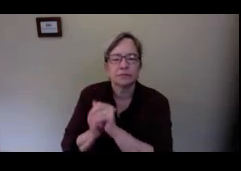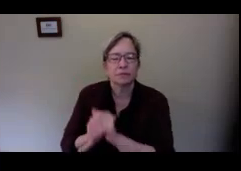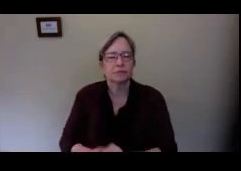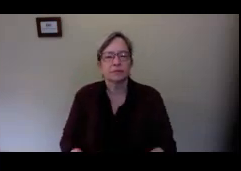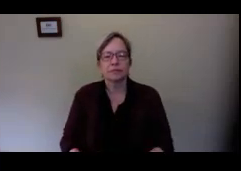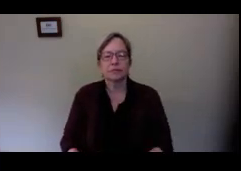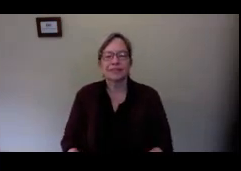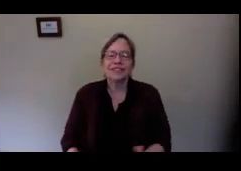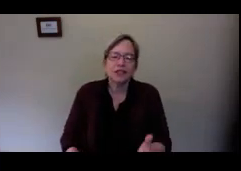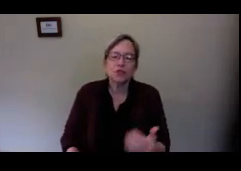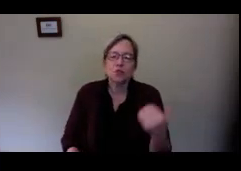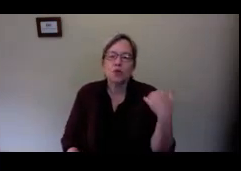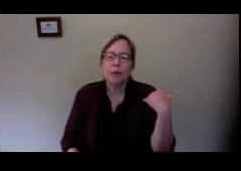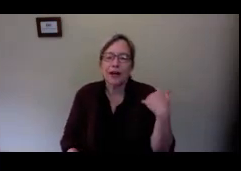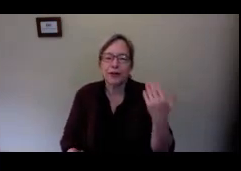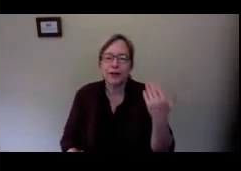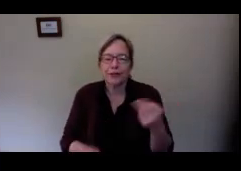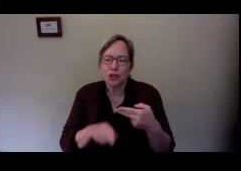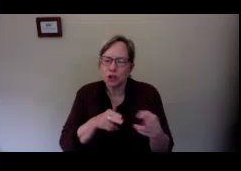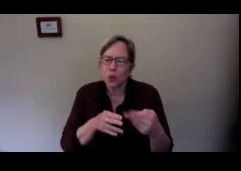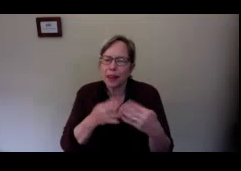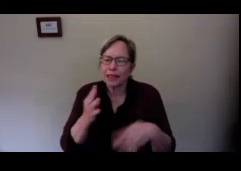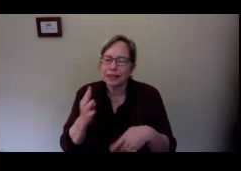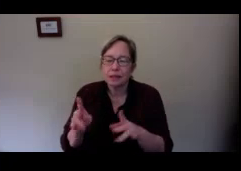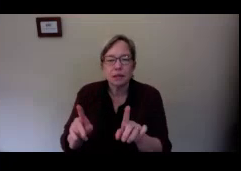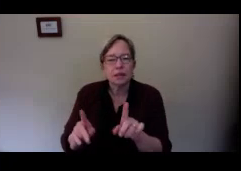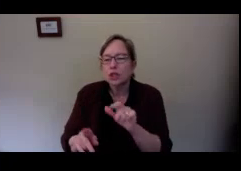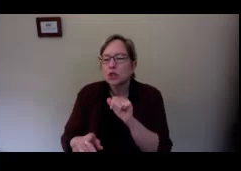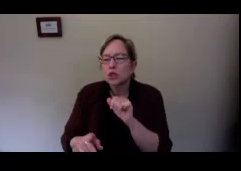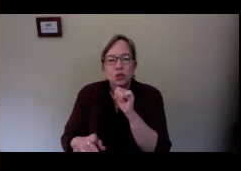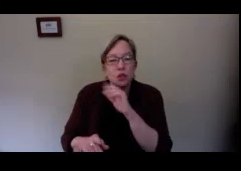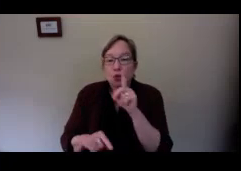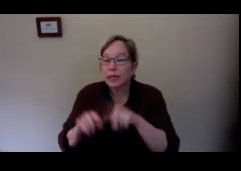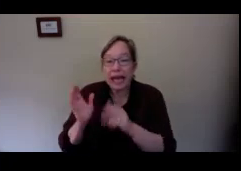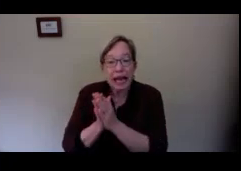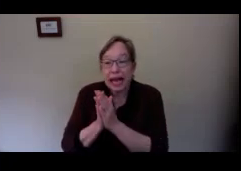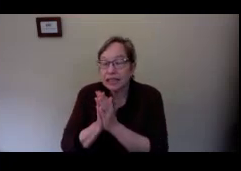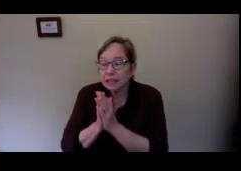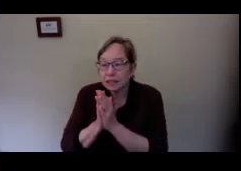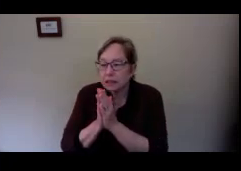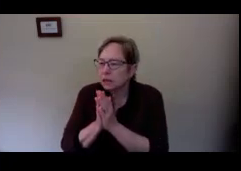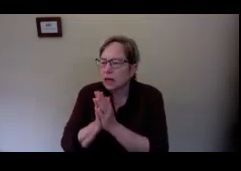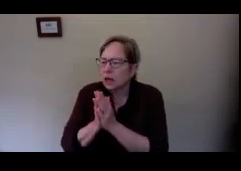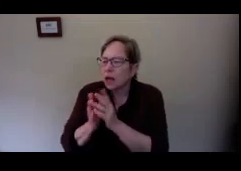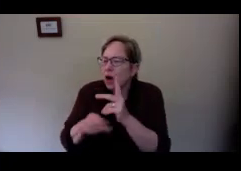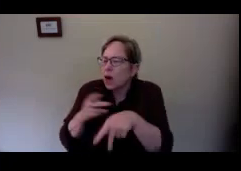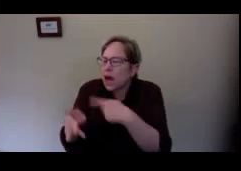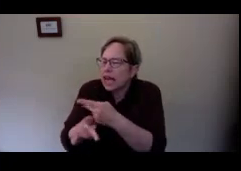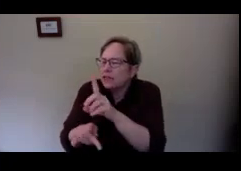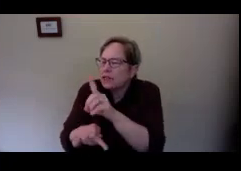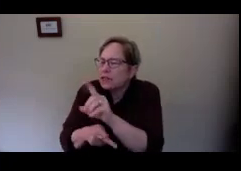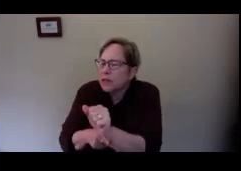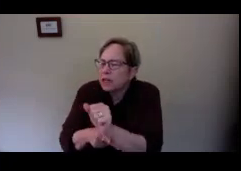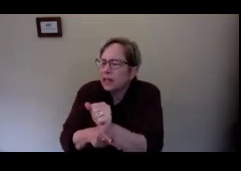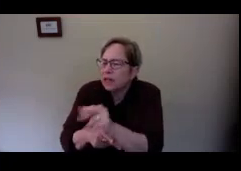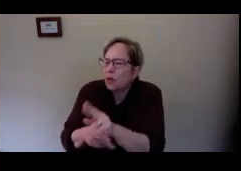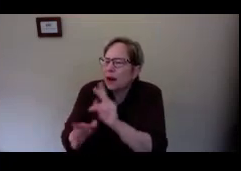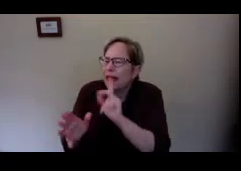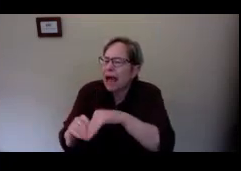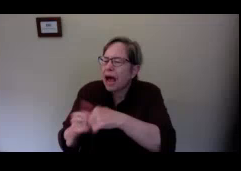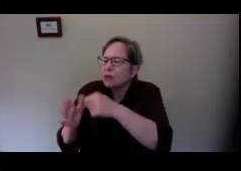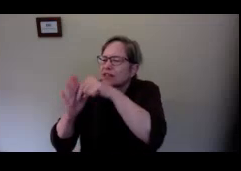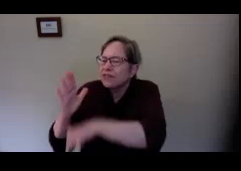to, because it's a short list here. So you may not ask the nature or severity of the disability, questions that lead the tenant